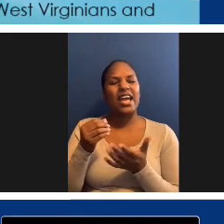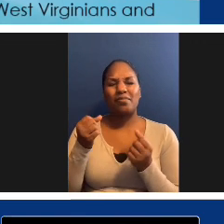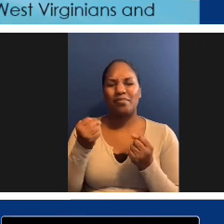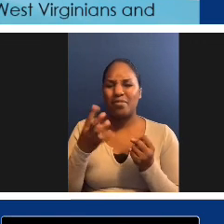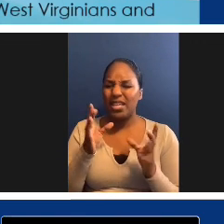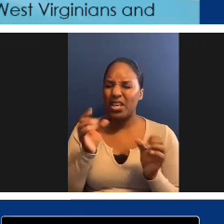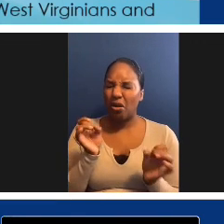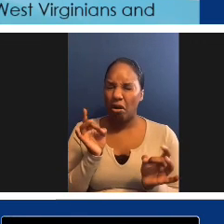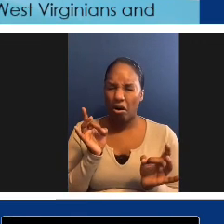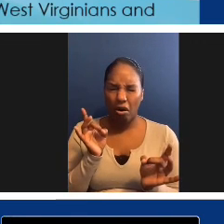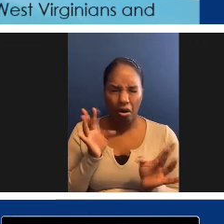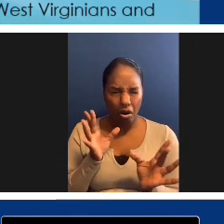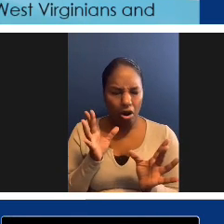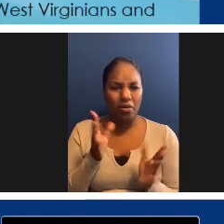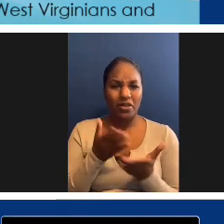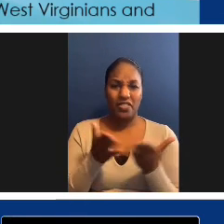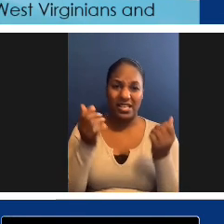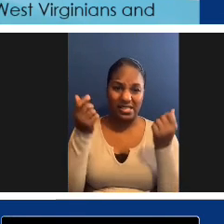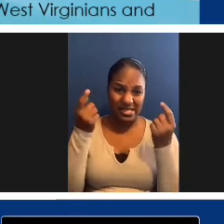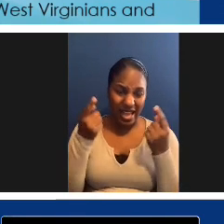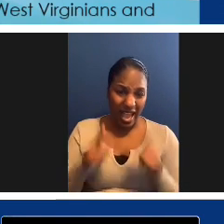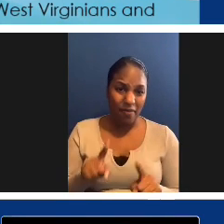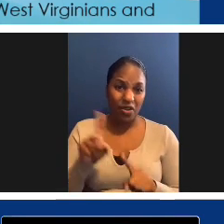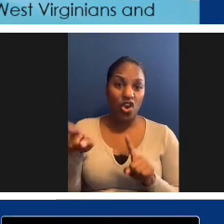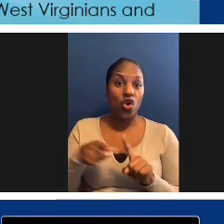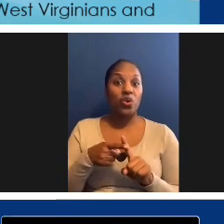happen when you're trying to withdraw.